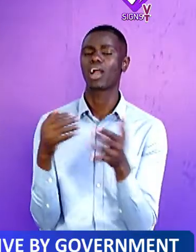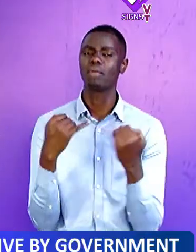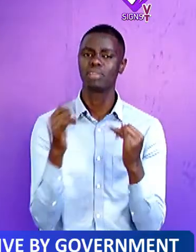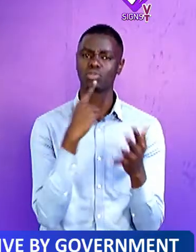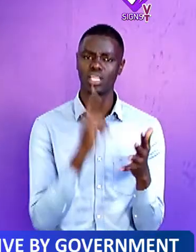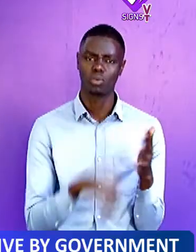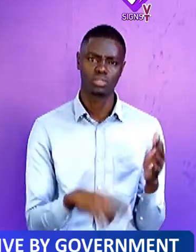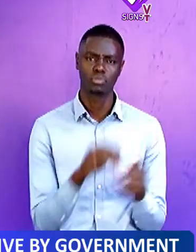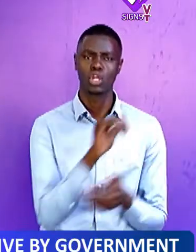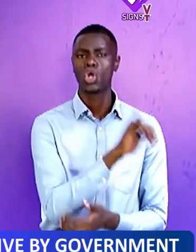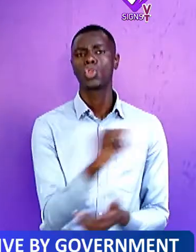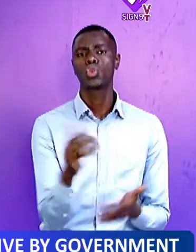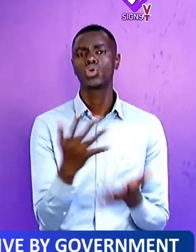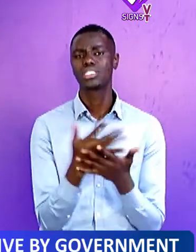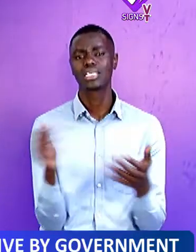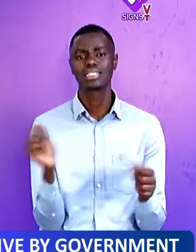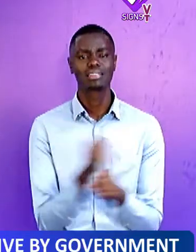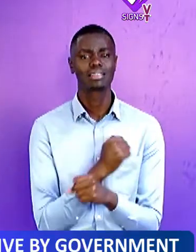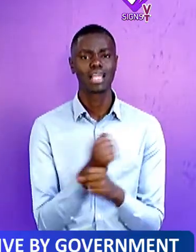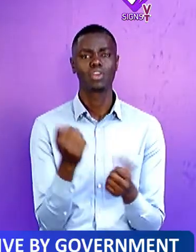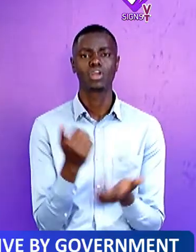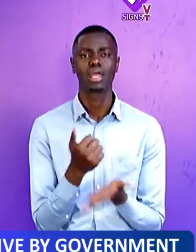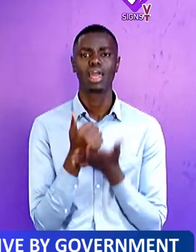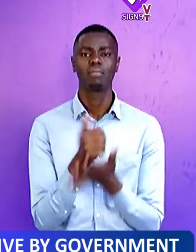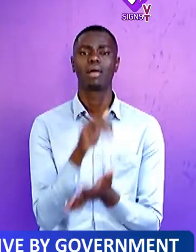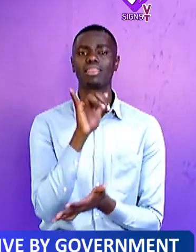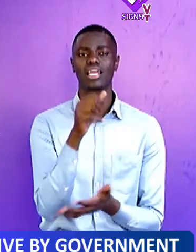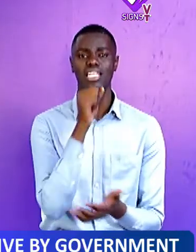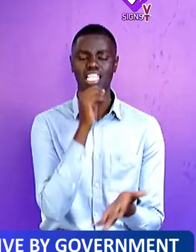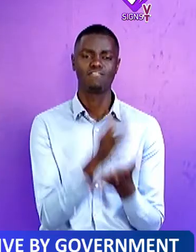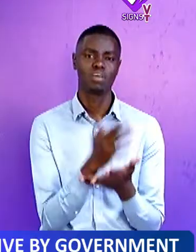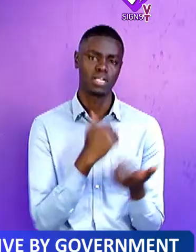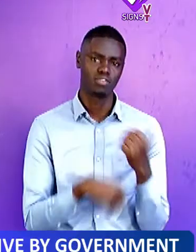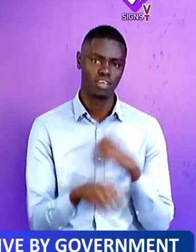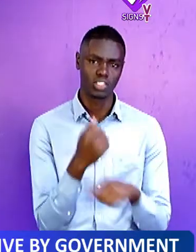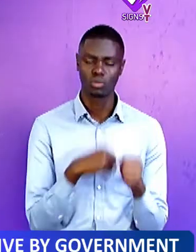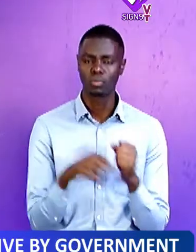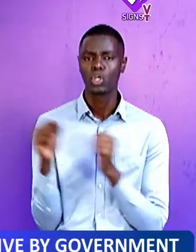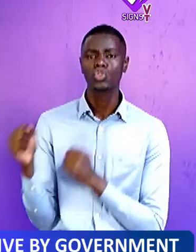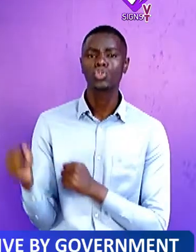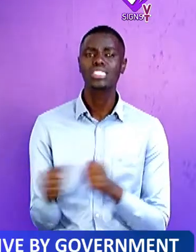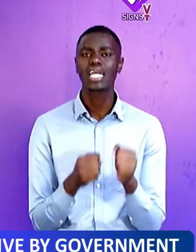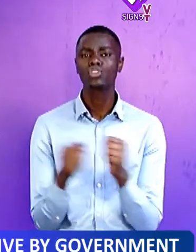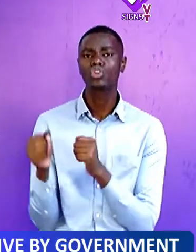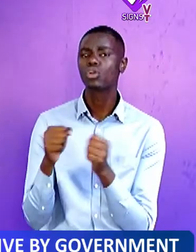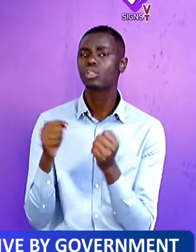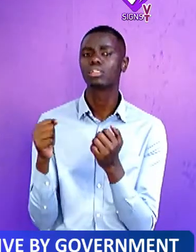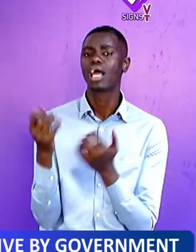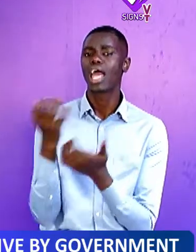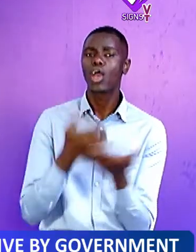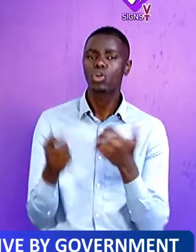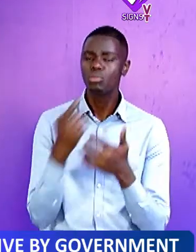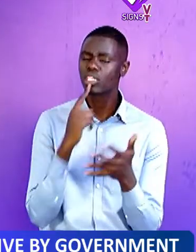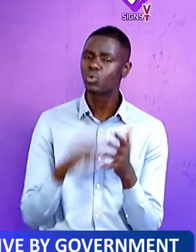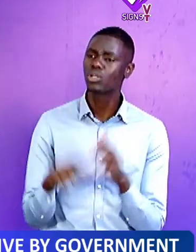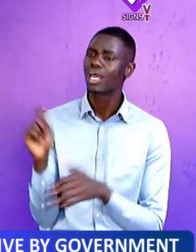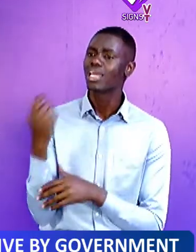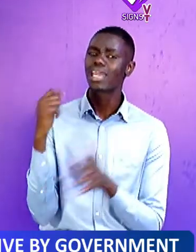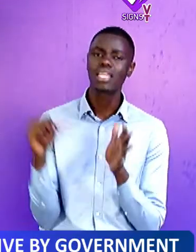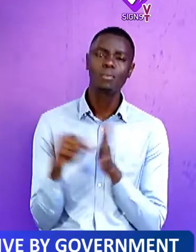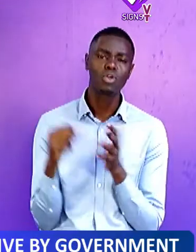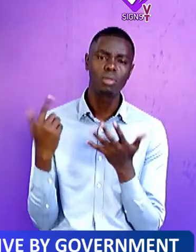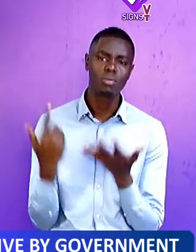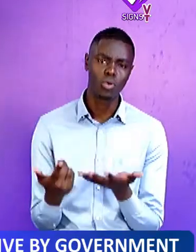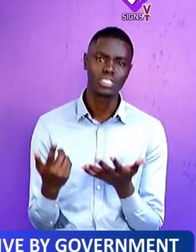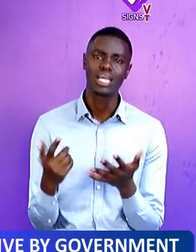those things can help. That is what affirmative action thinks. Structural economist says, what is the Kenyan problem? And offers a